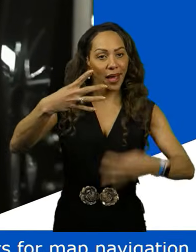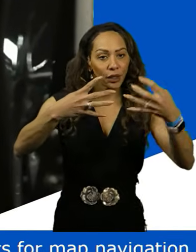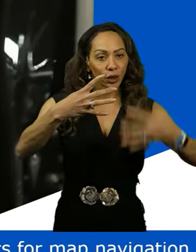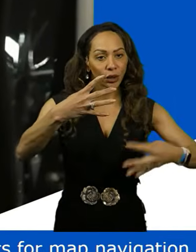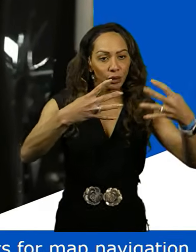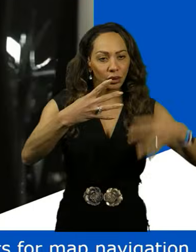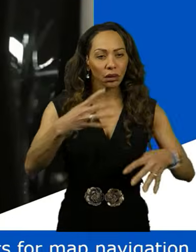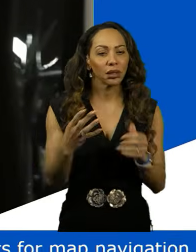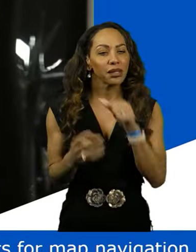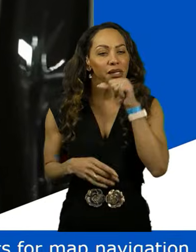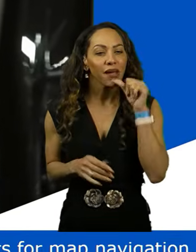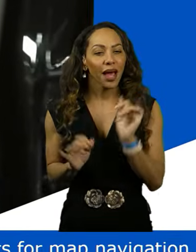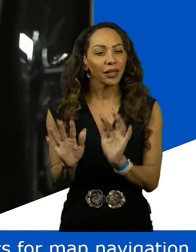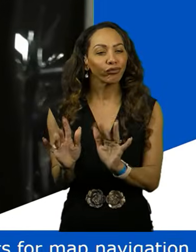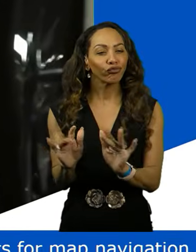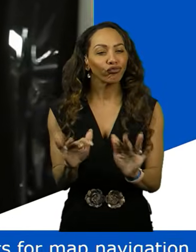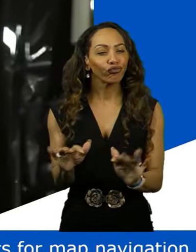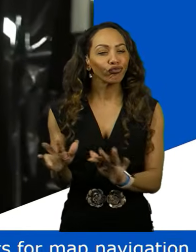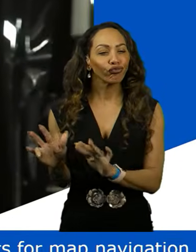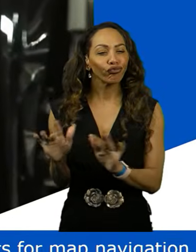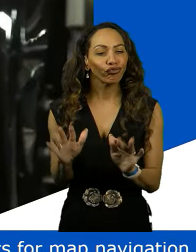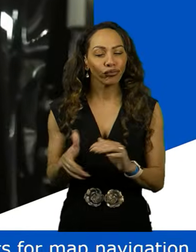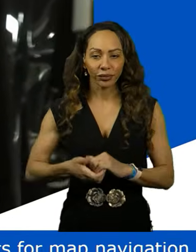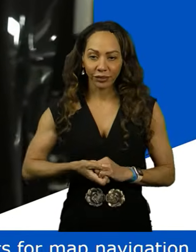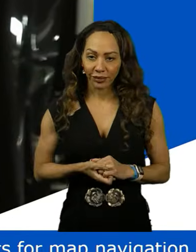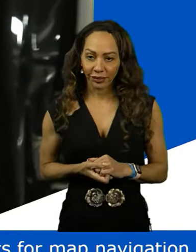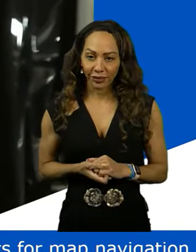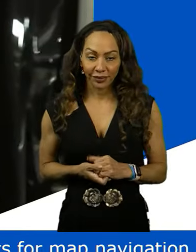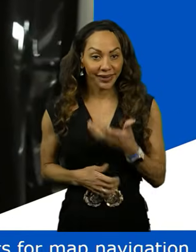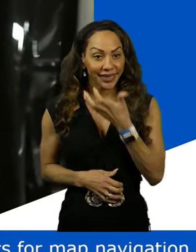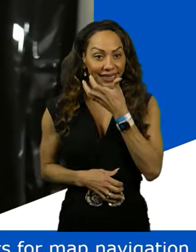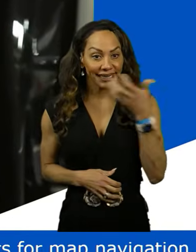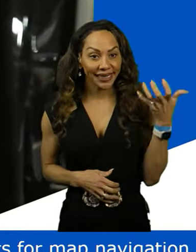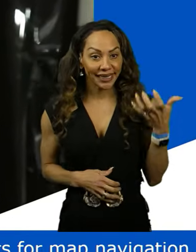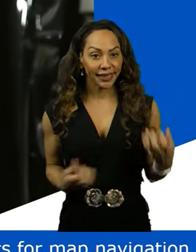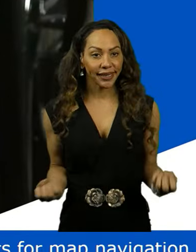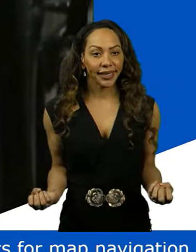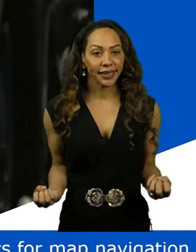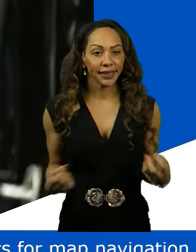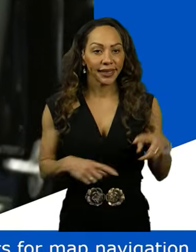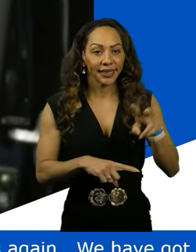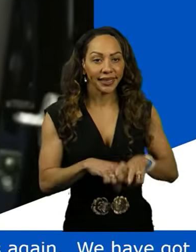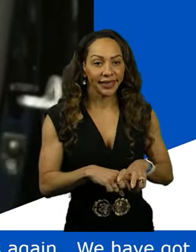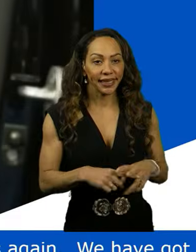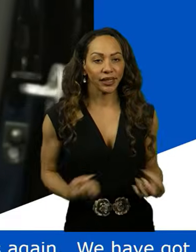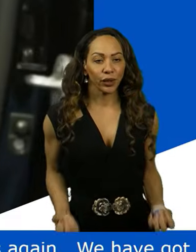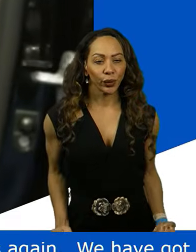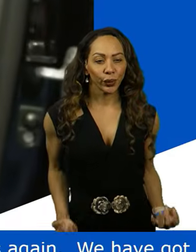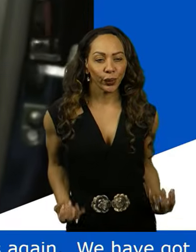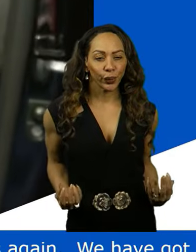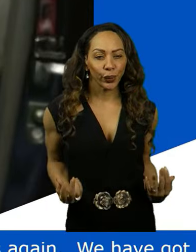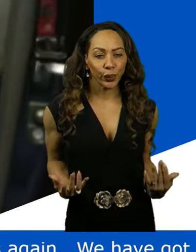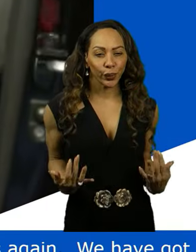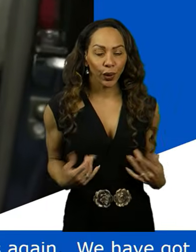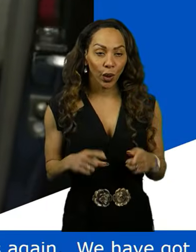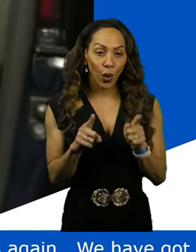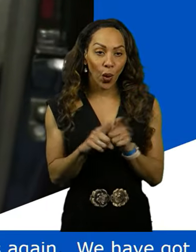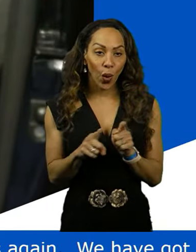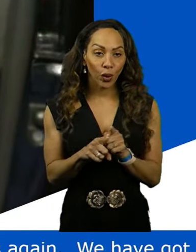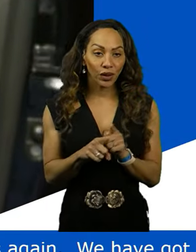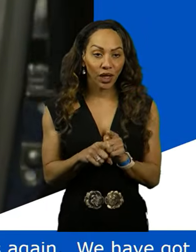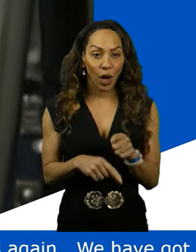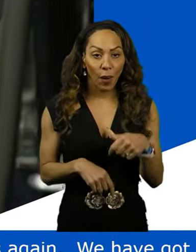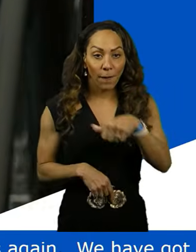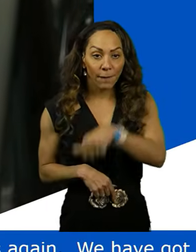and tactile buttons as well. We've got heated seats down below, and even a button for the parking camera. Press